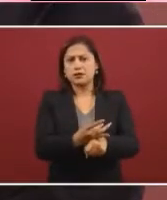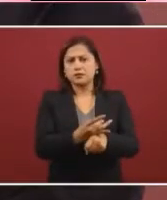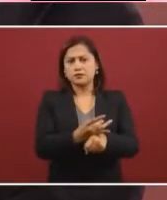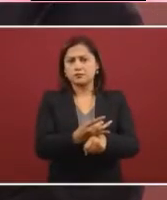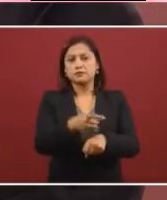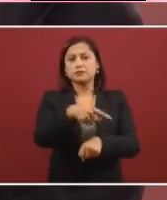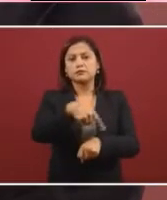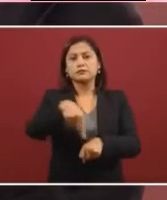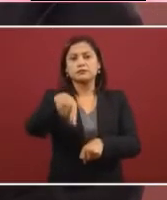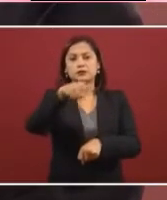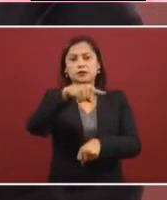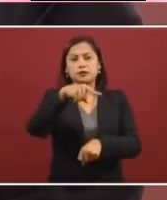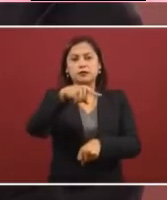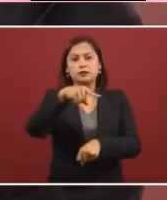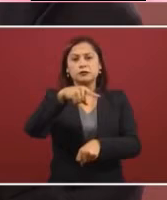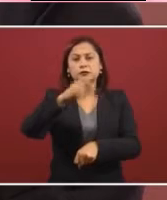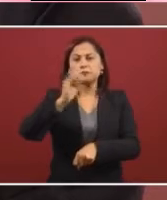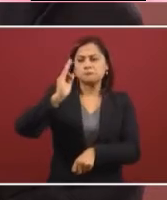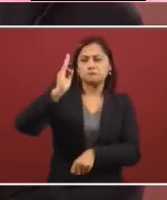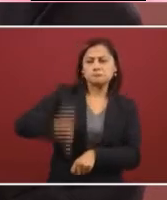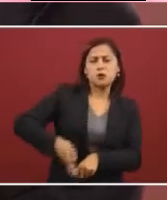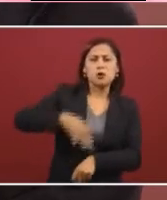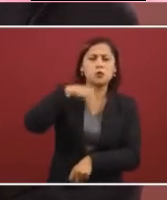will not tolerate corruption.